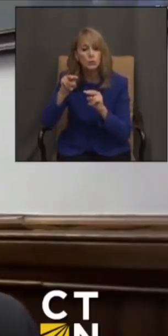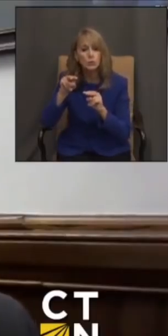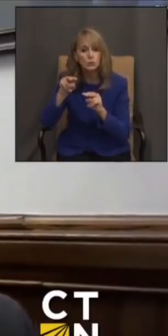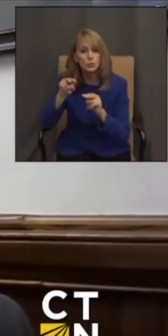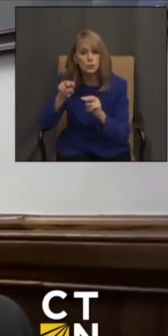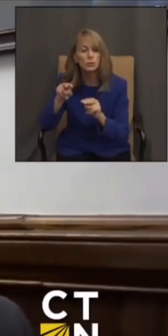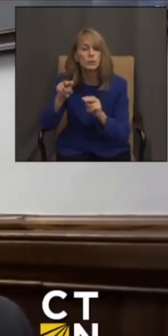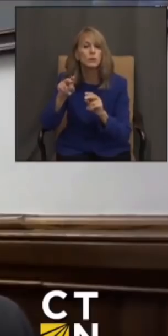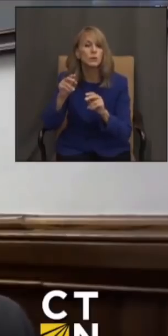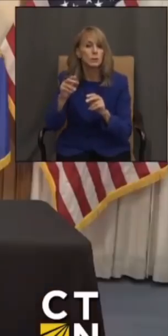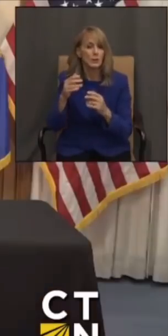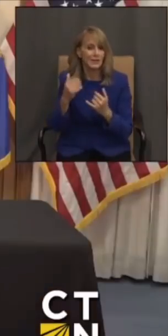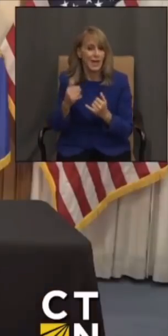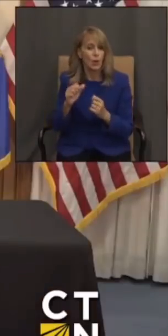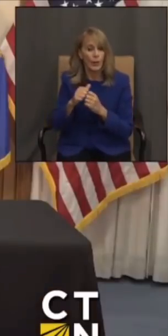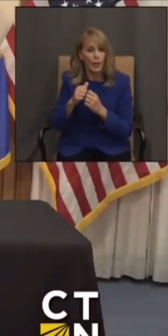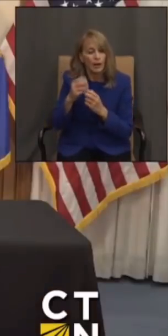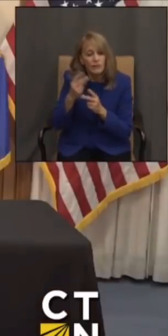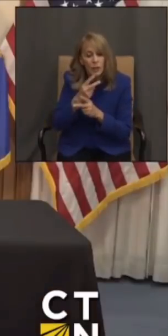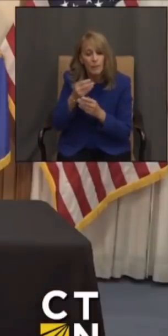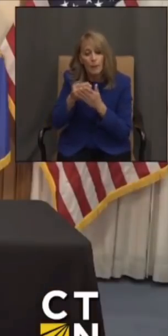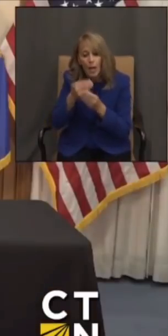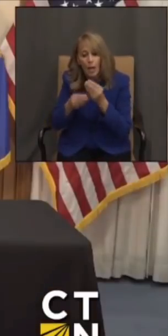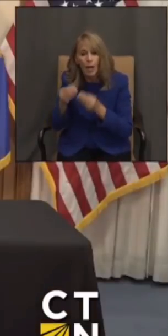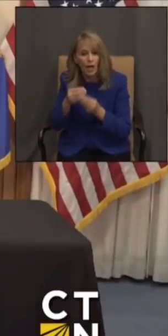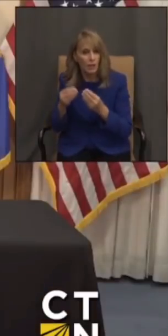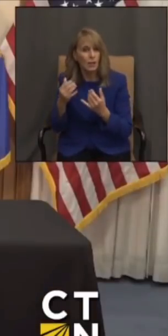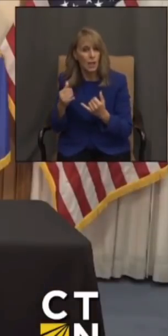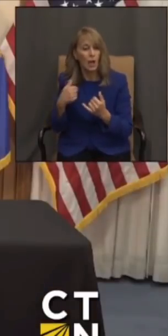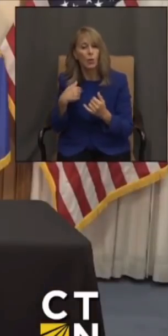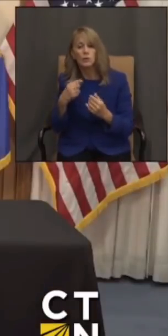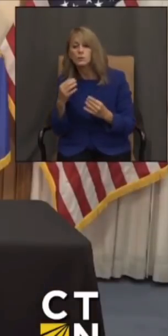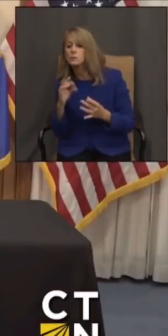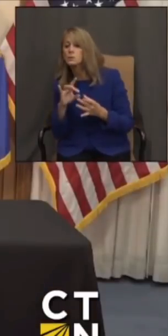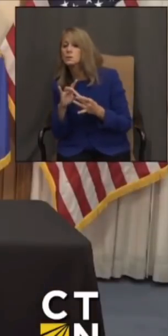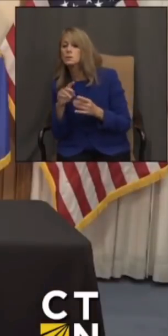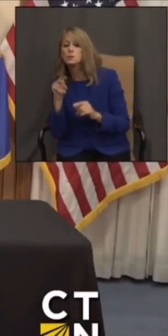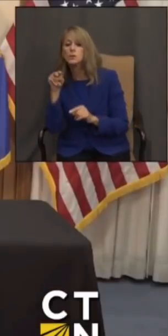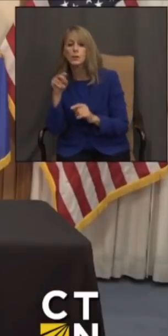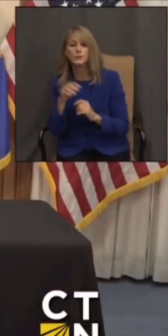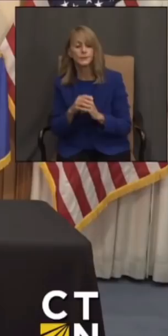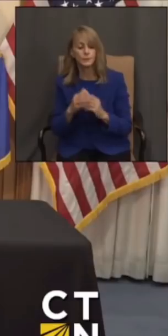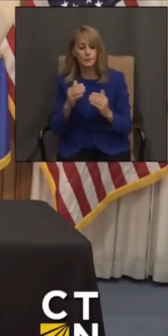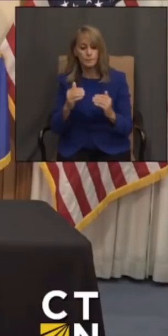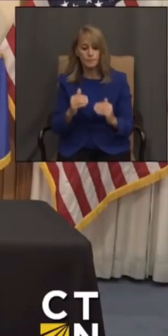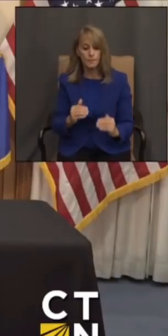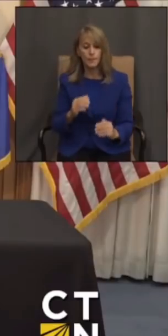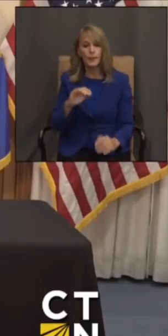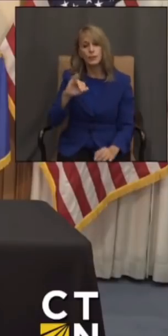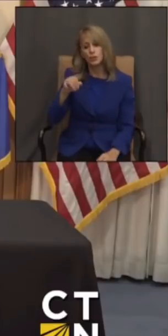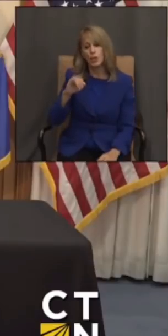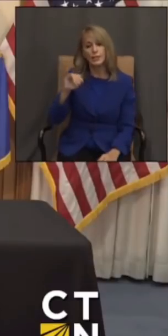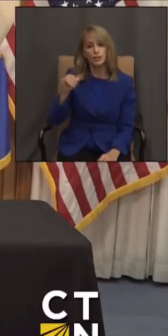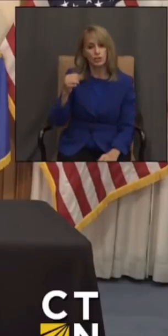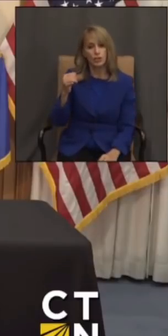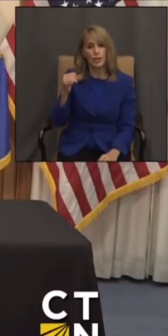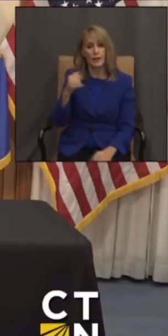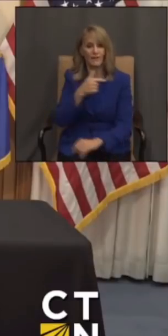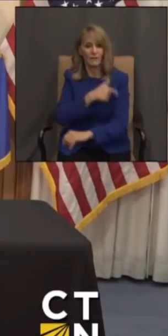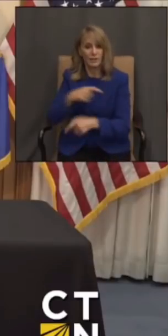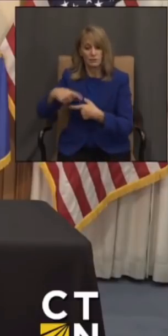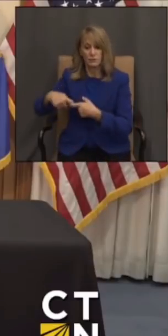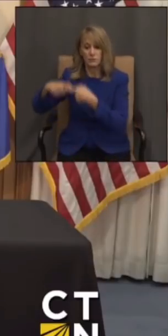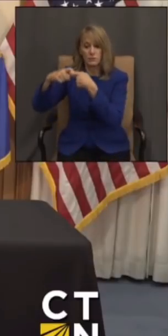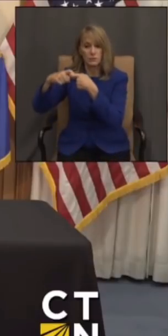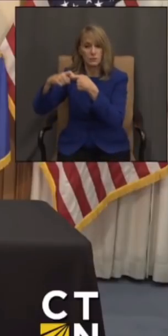budget process. Thanks. And one quick question regarding the J&J pause. Do we have any idea how many people